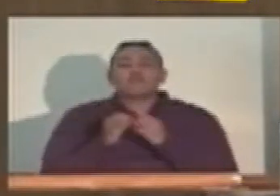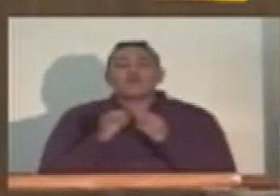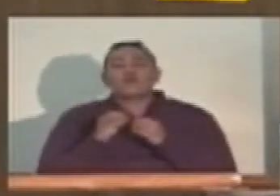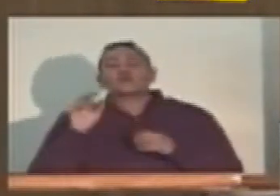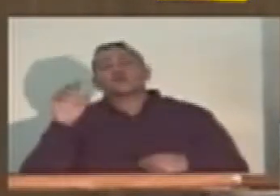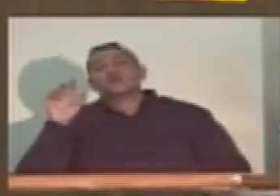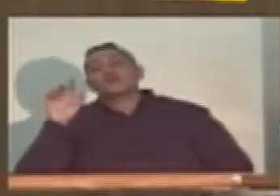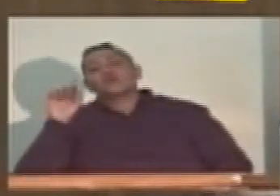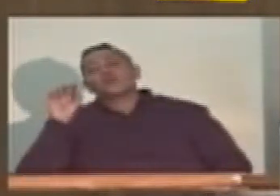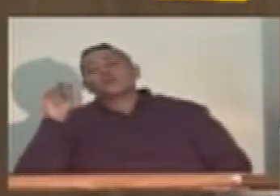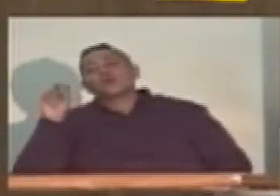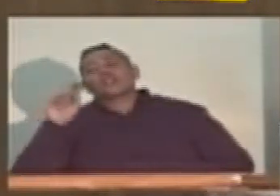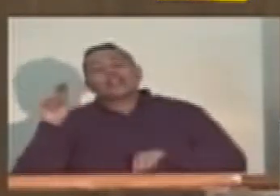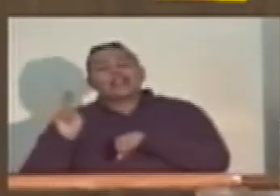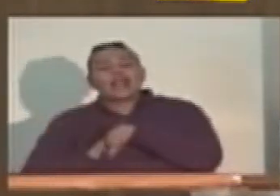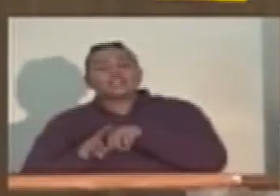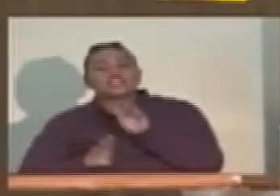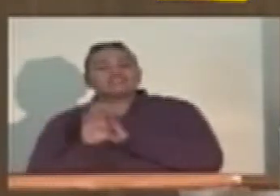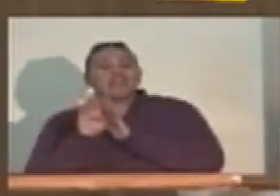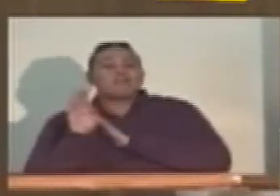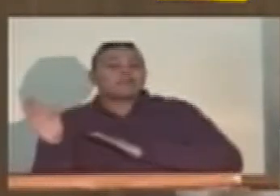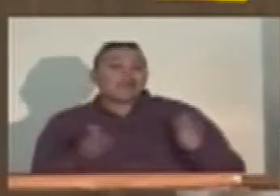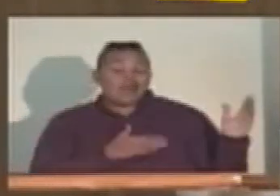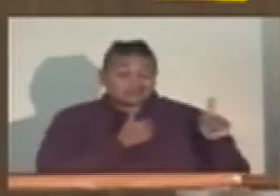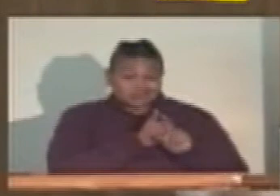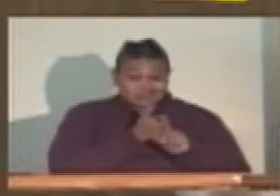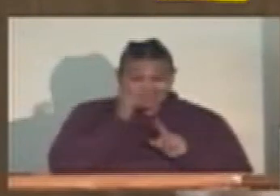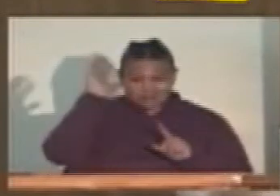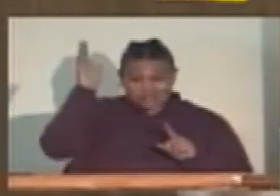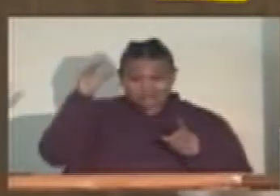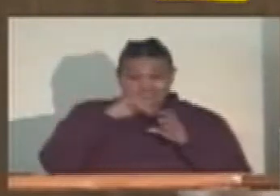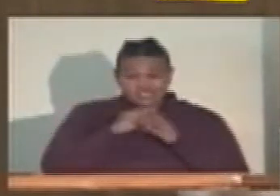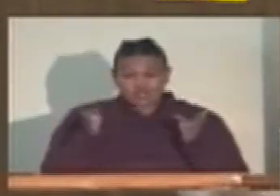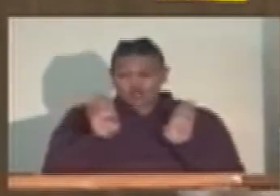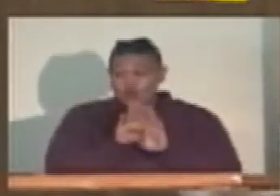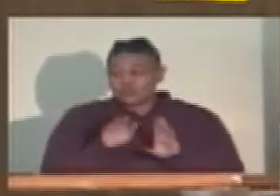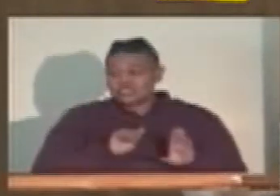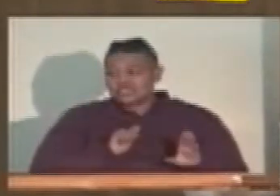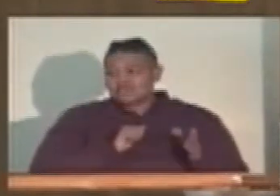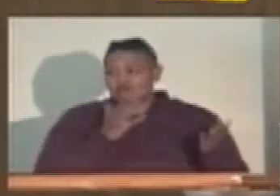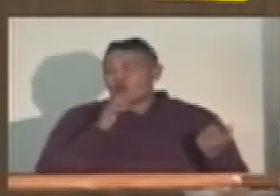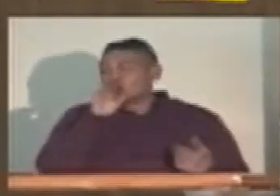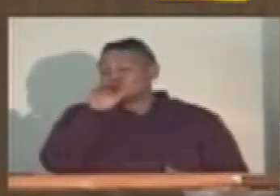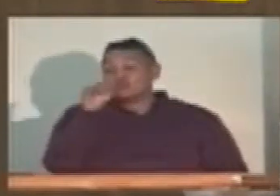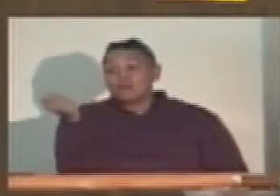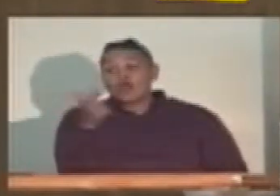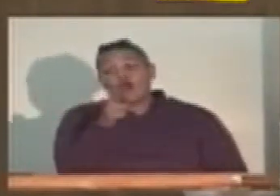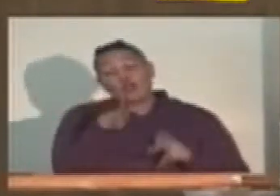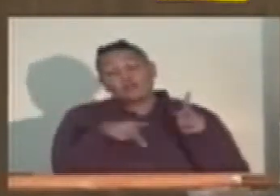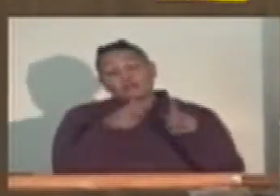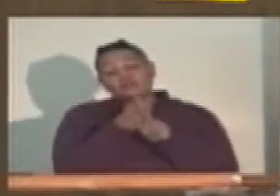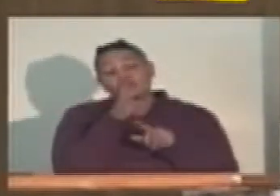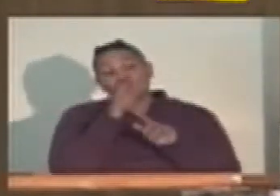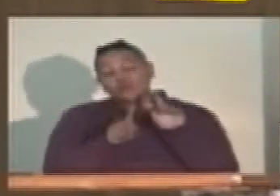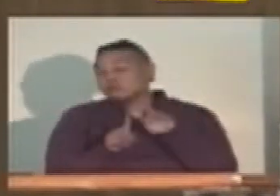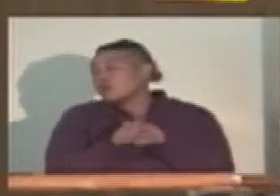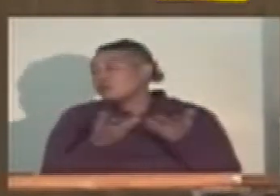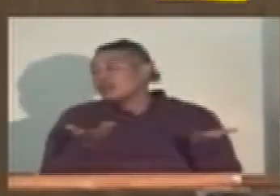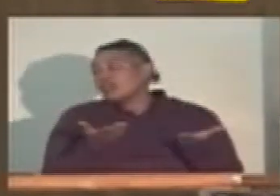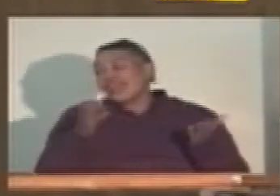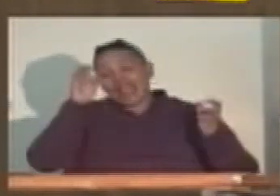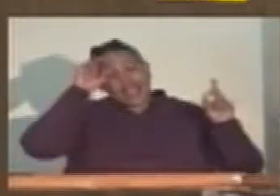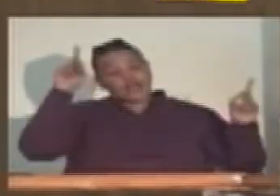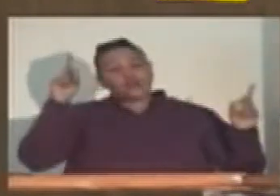2030 National Development Plan. Mr. Speaker, in closing, I would like to remind every single person that education is